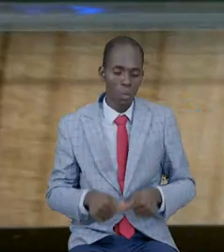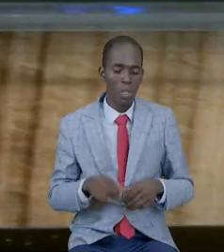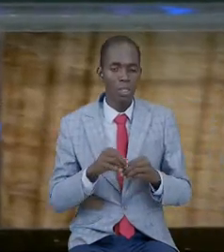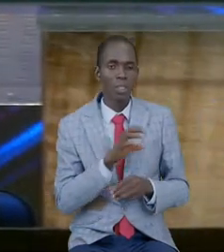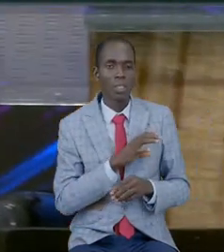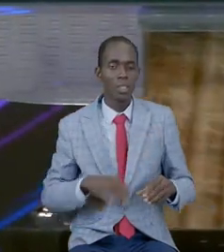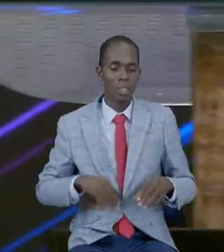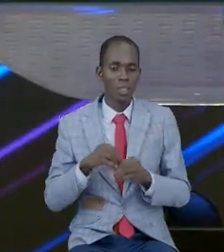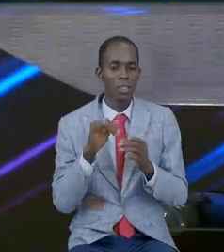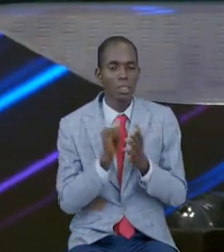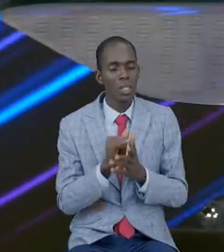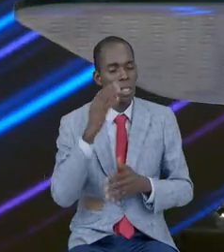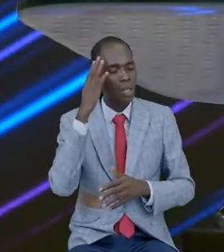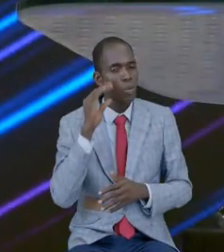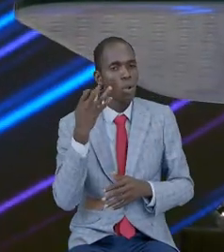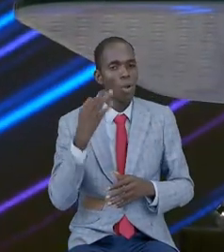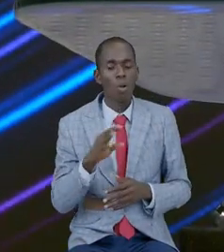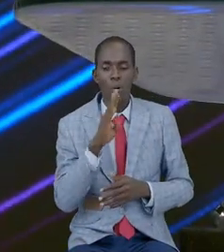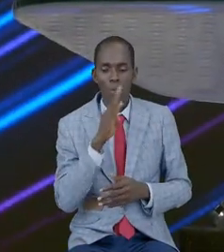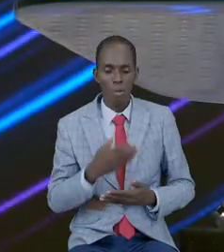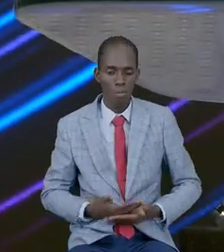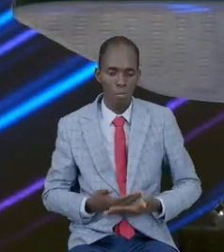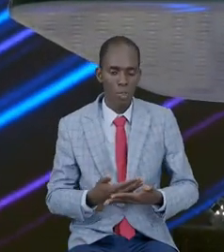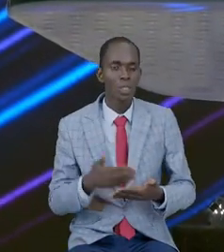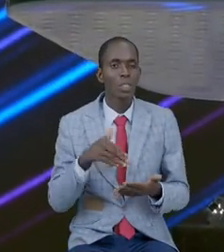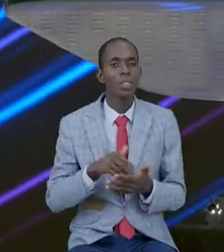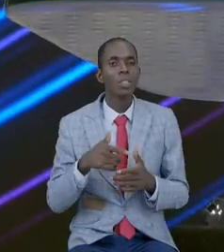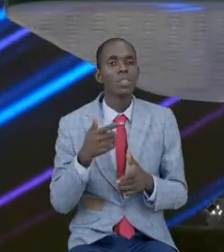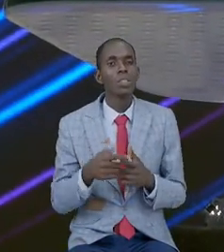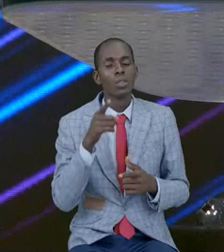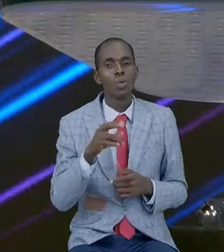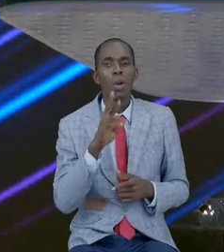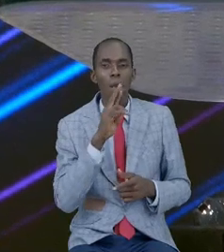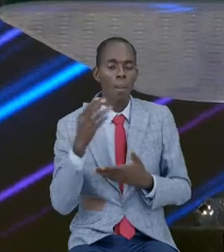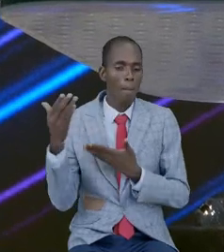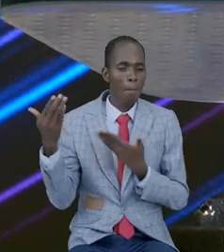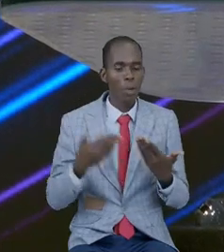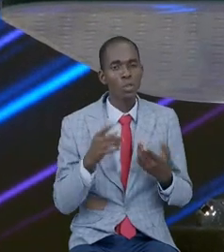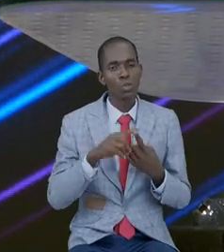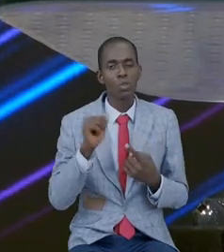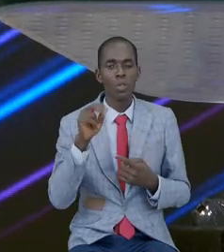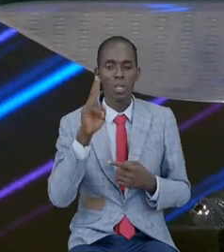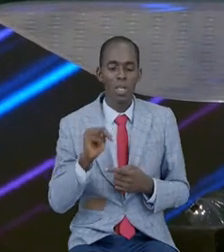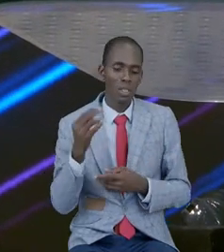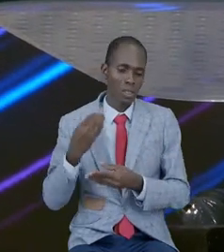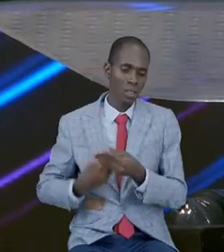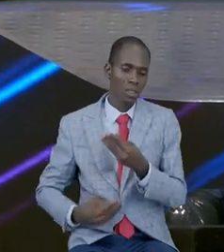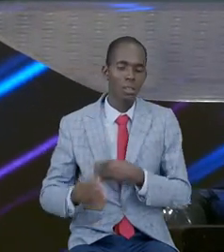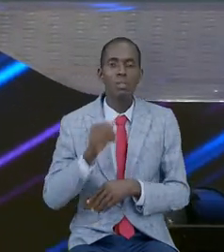experience of being born again then you have brought one an inheritance incorruptible